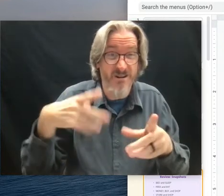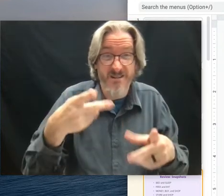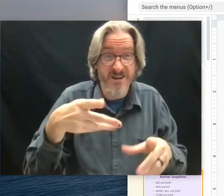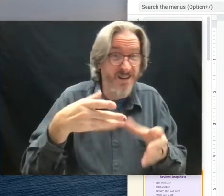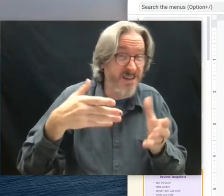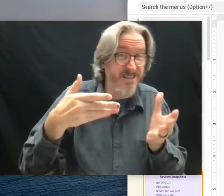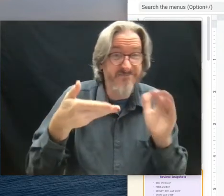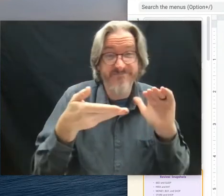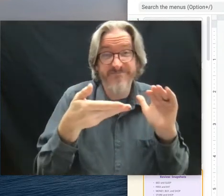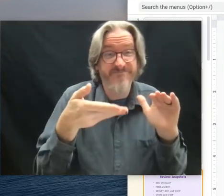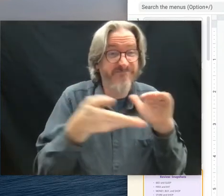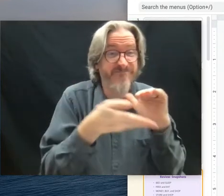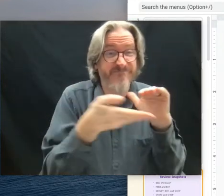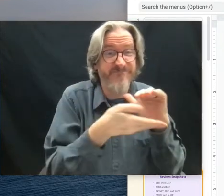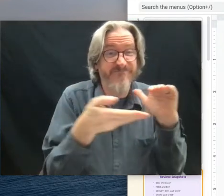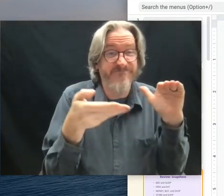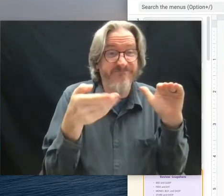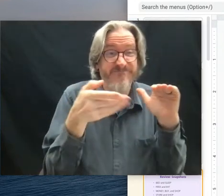or